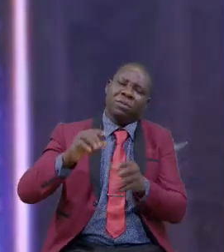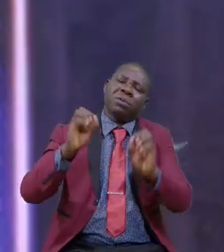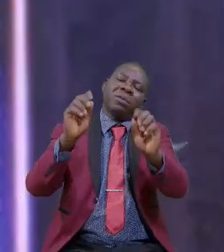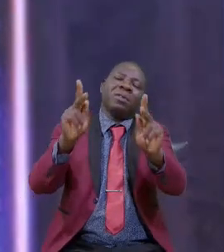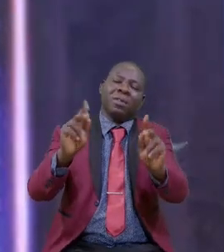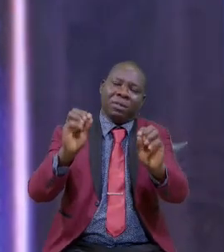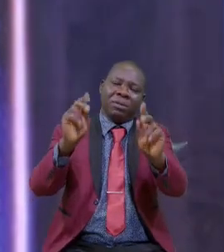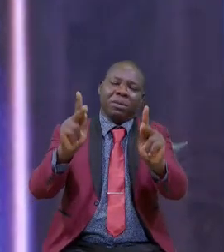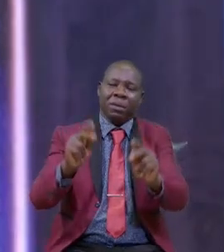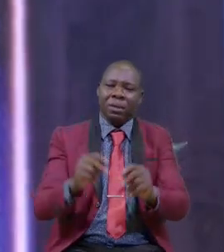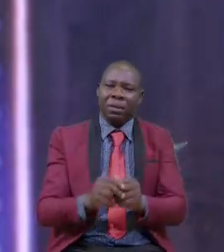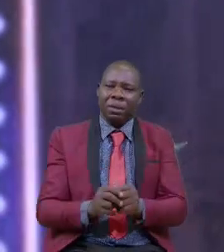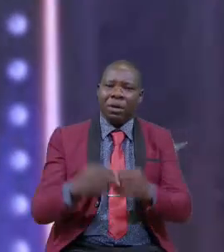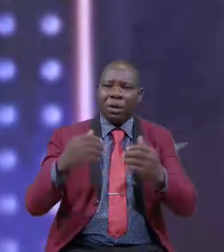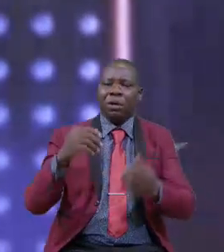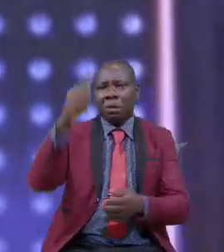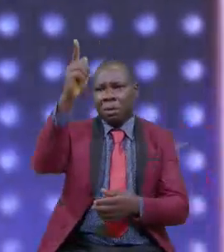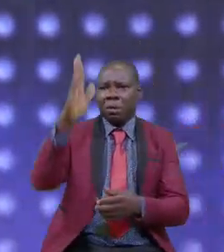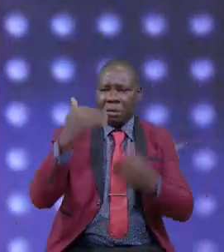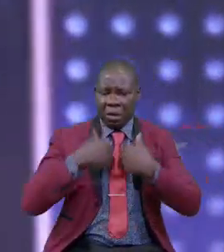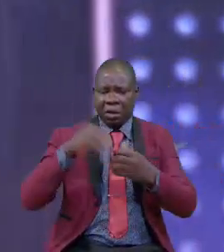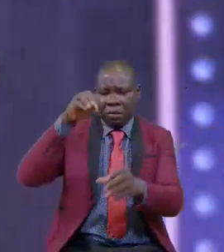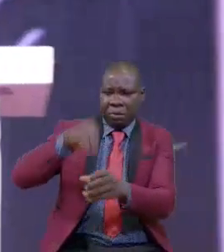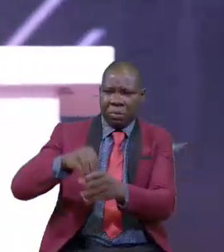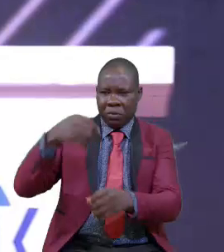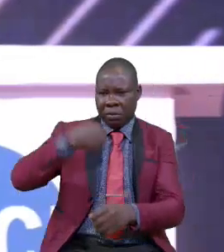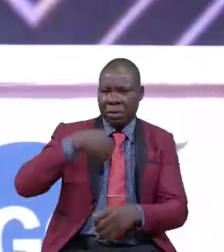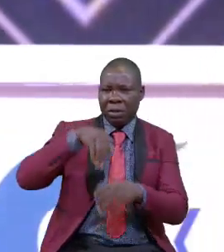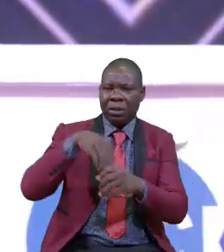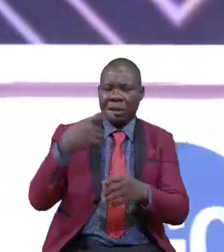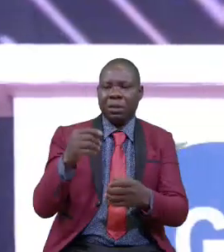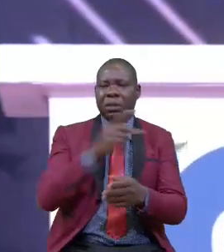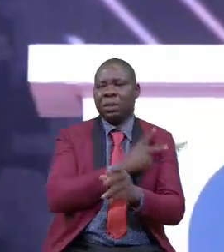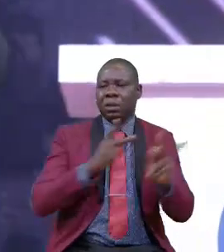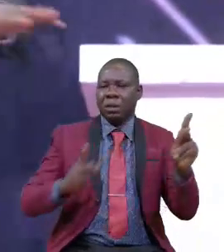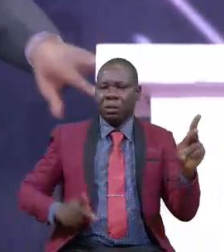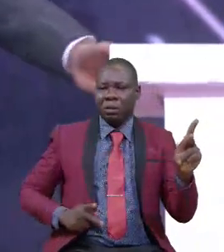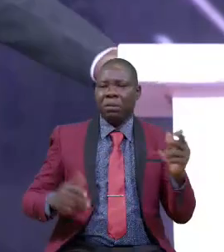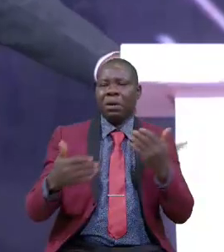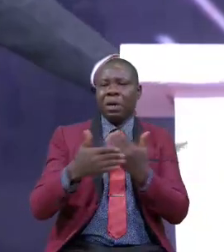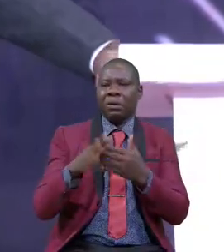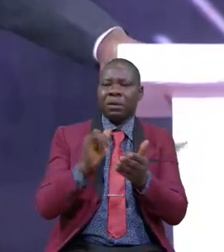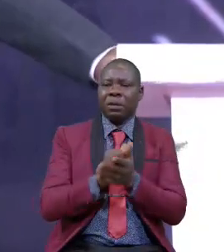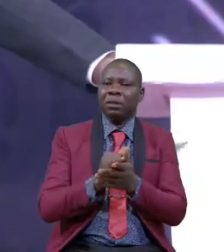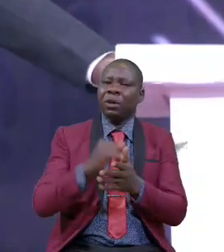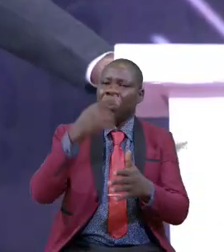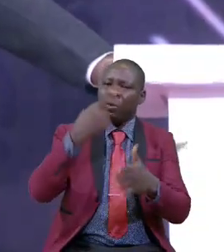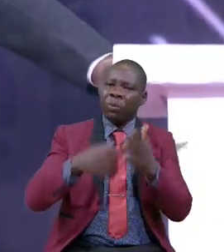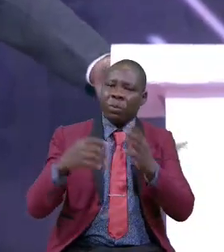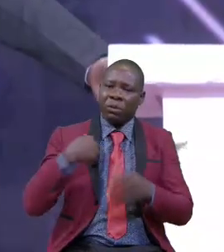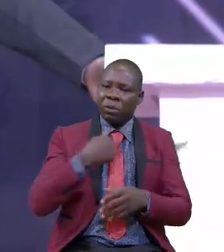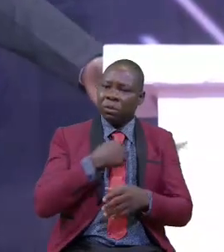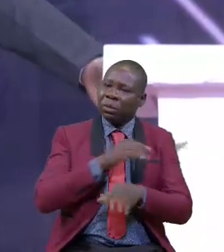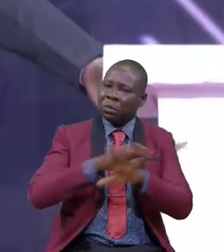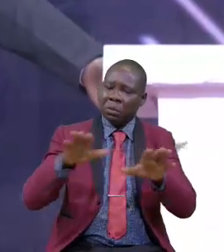me in the kingdom. And then afterwards, what we didn't do by ourselves, I